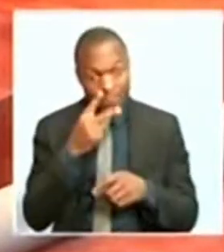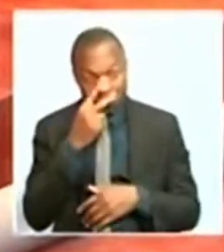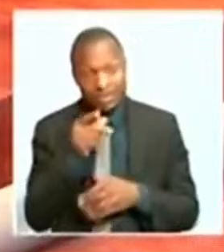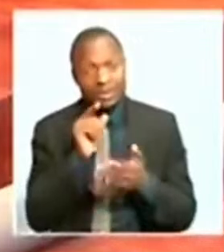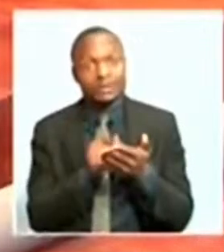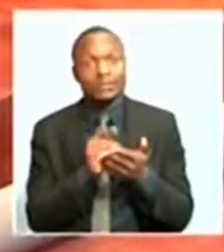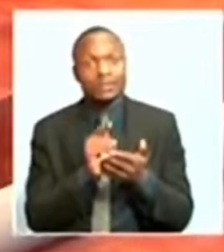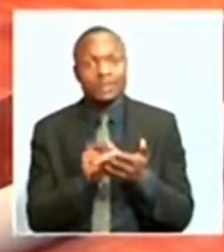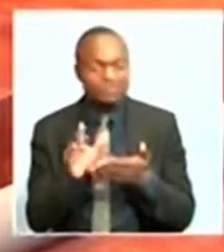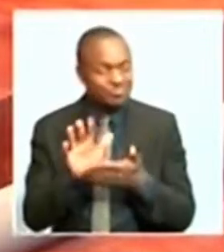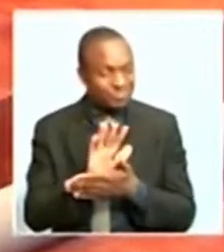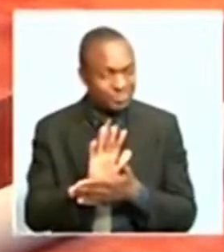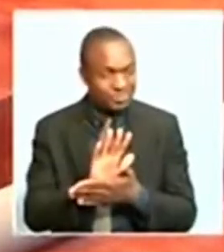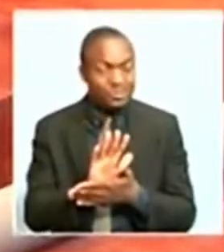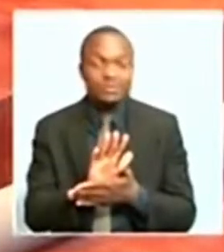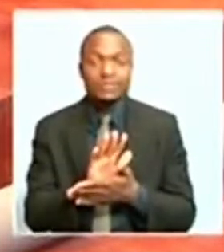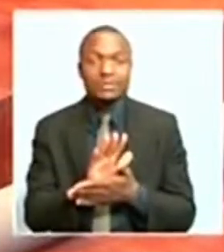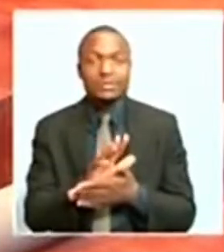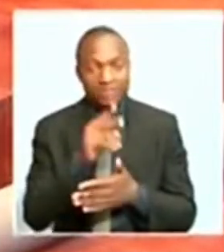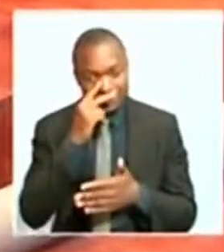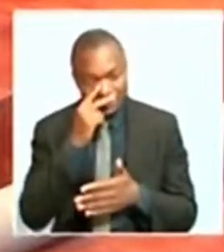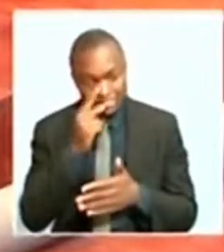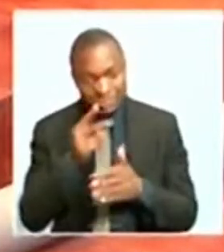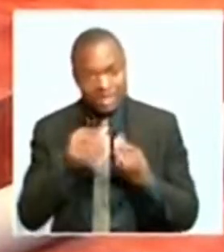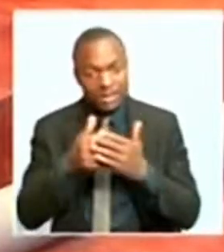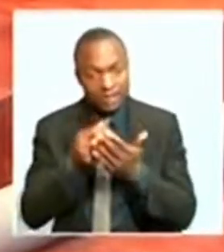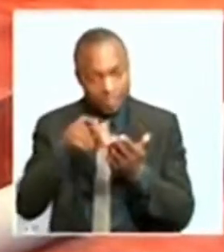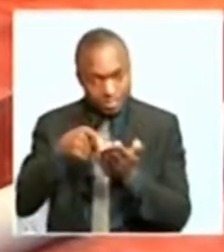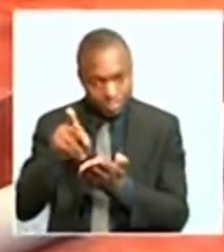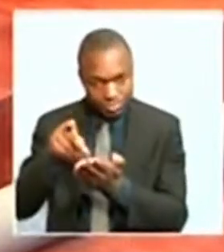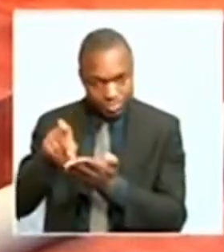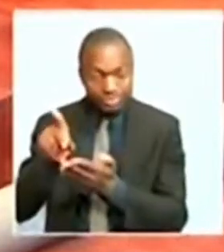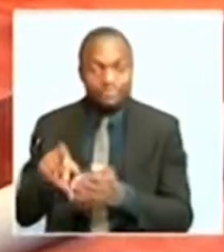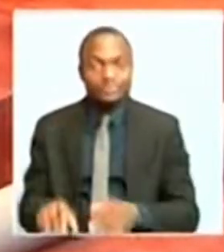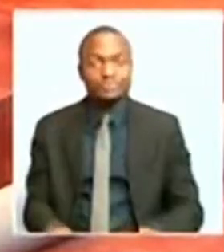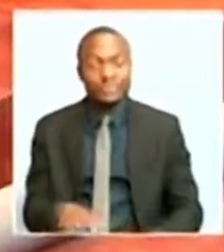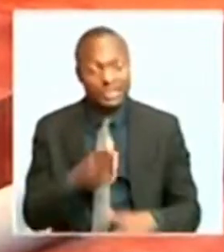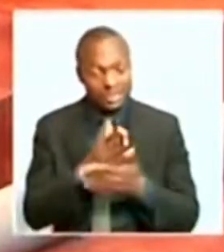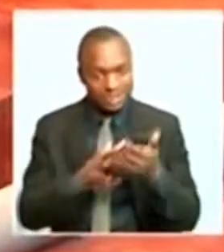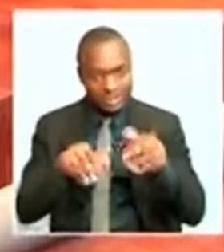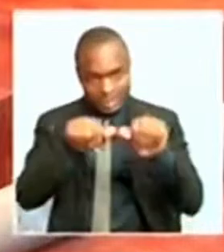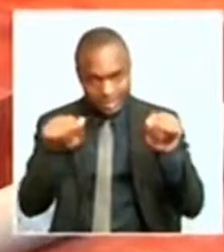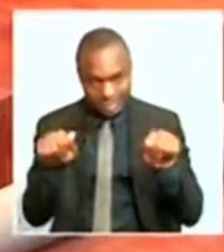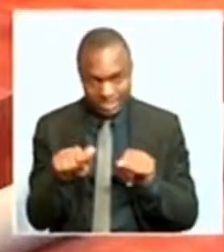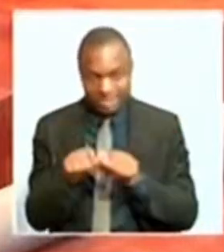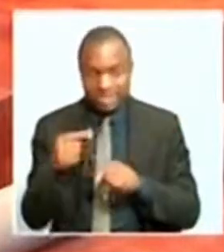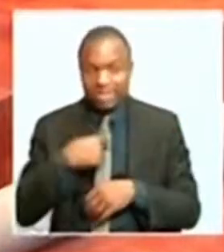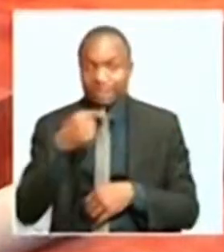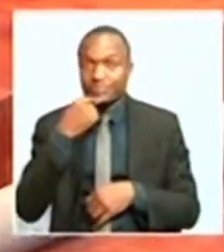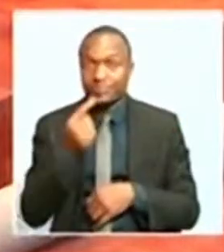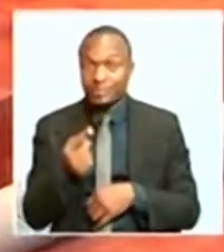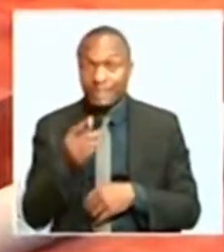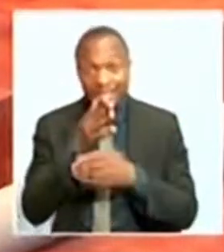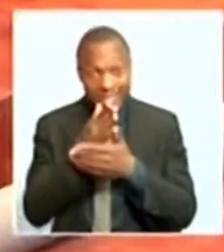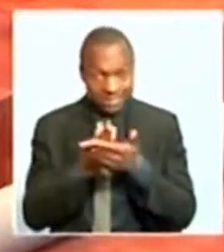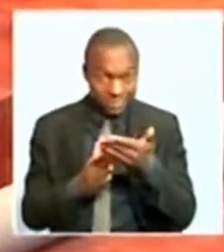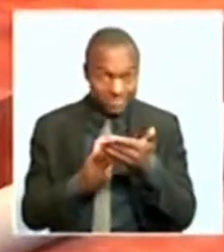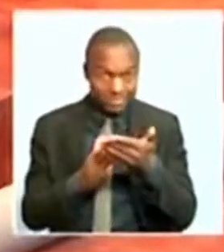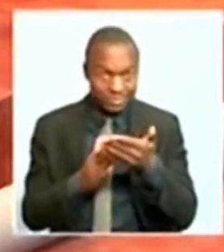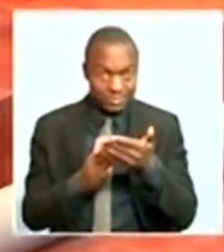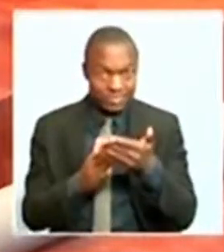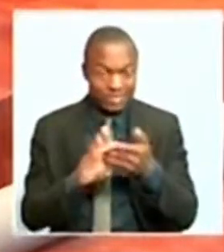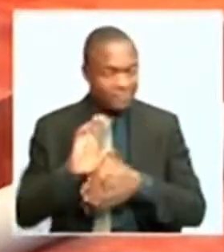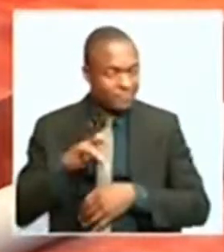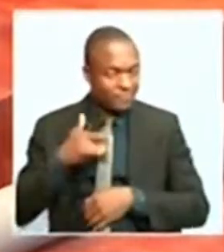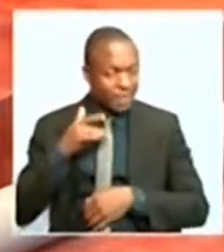this comprehensively and start seeing how we actually pay. In some areas, like I said, I think some really